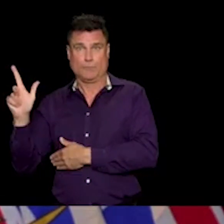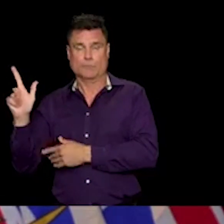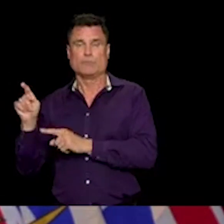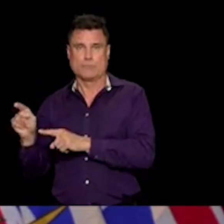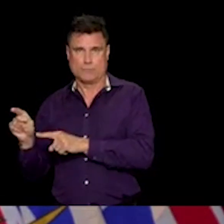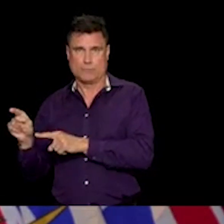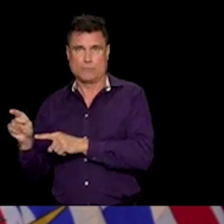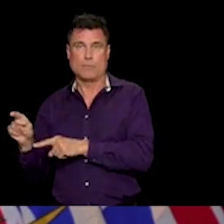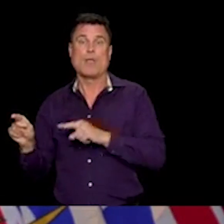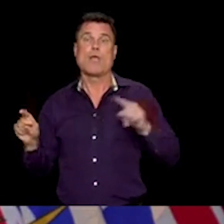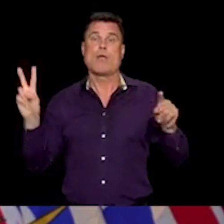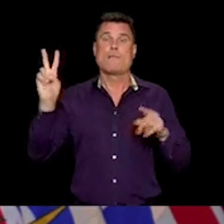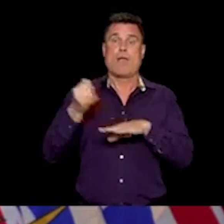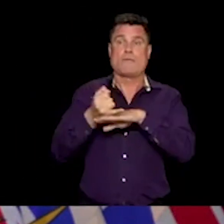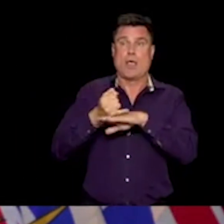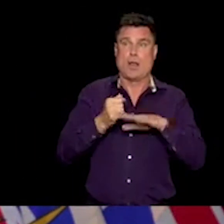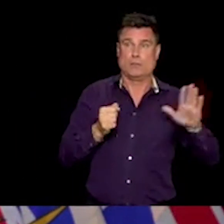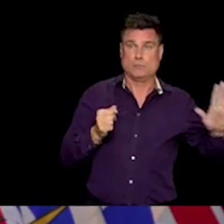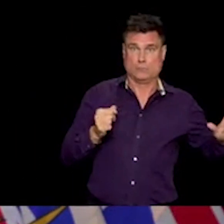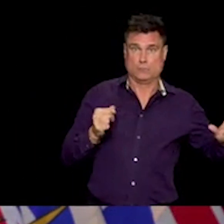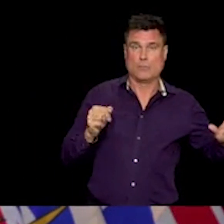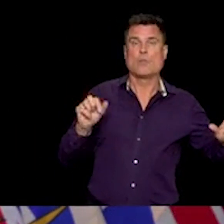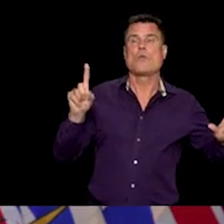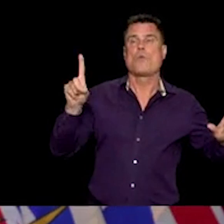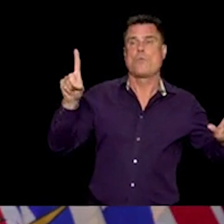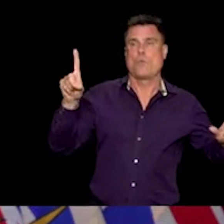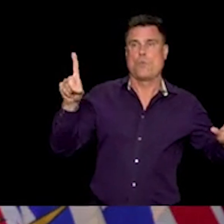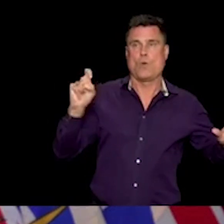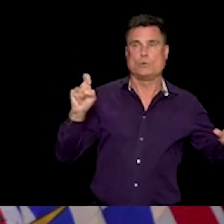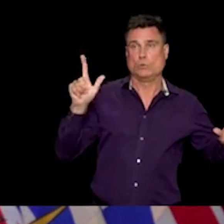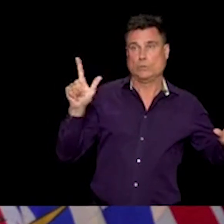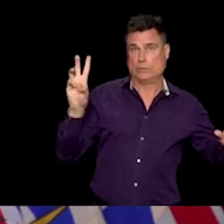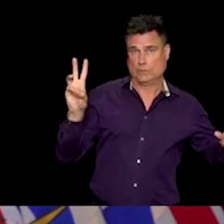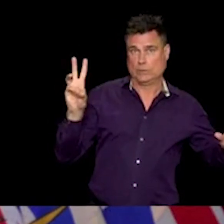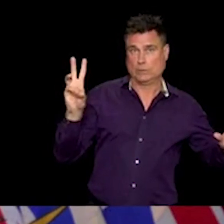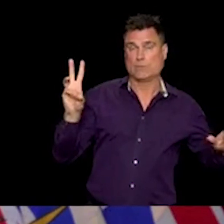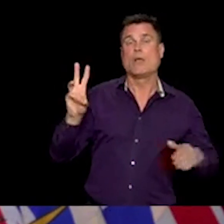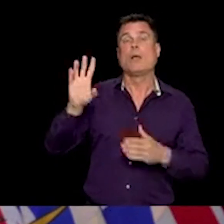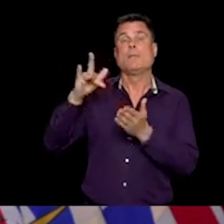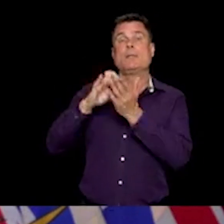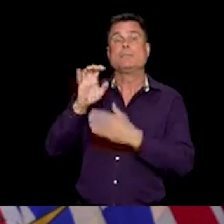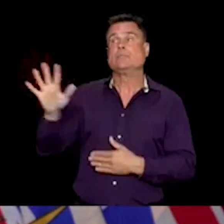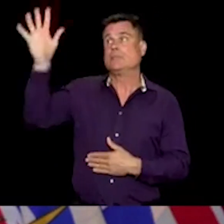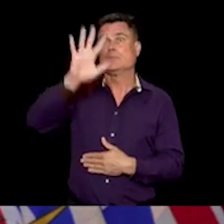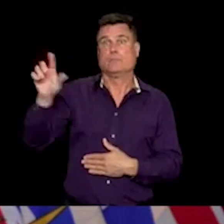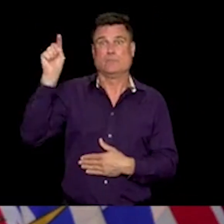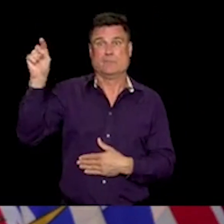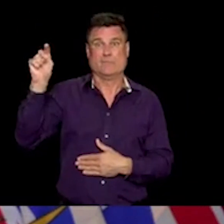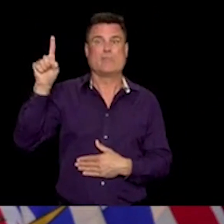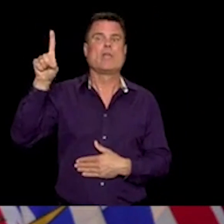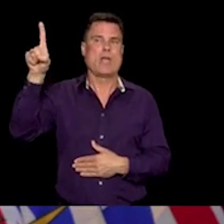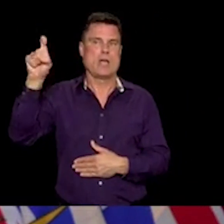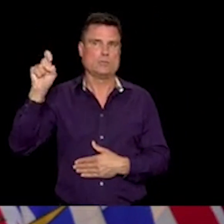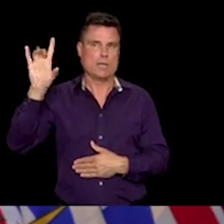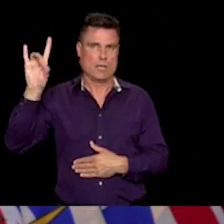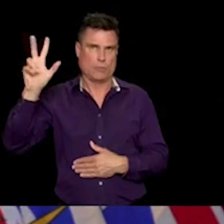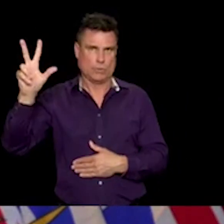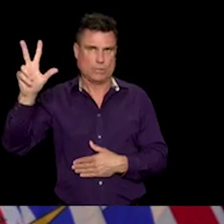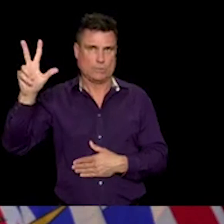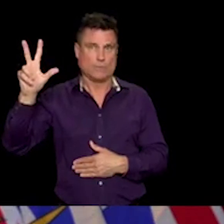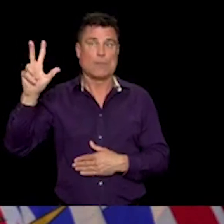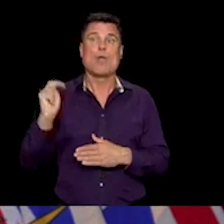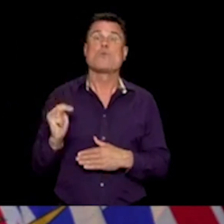1,223 people in the Fraser Health Region, 126 people in the Vancouver Island Health Region,